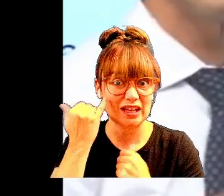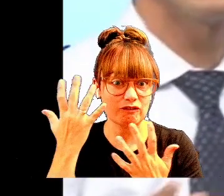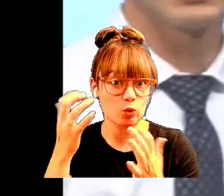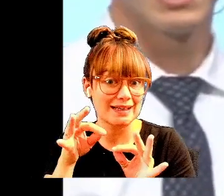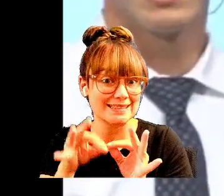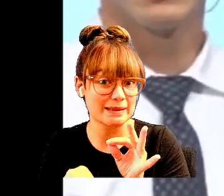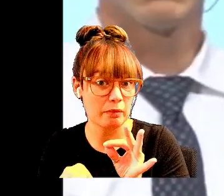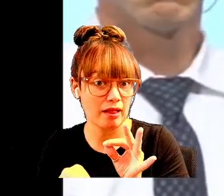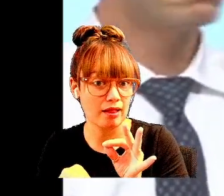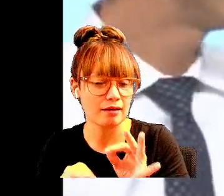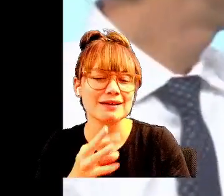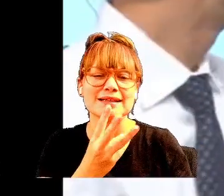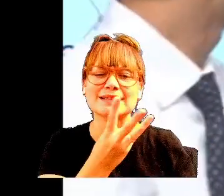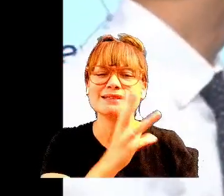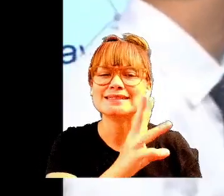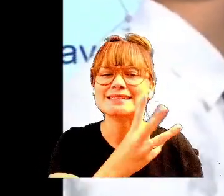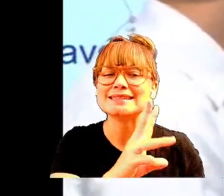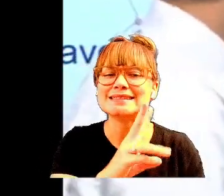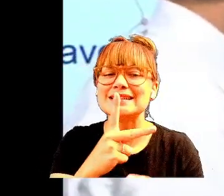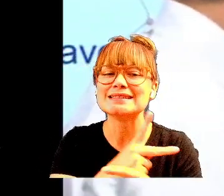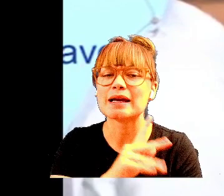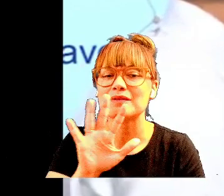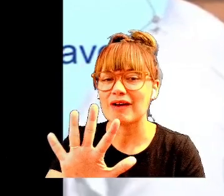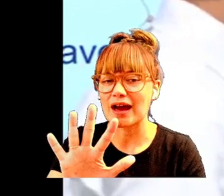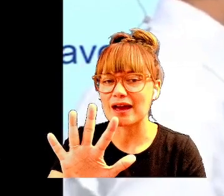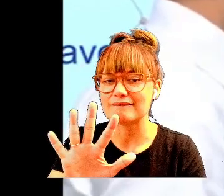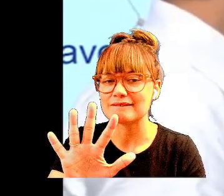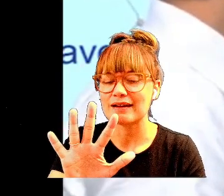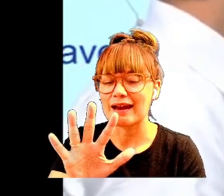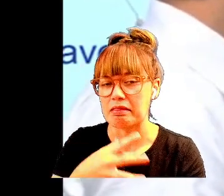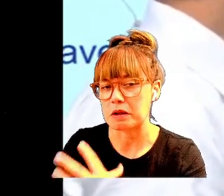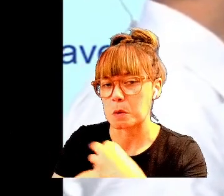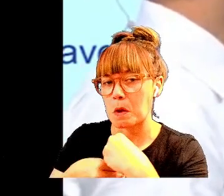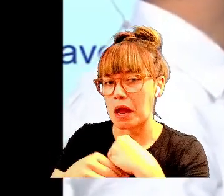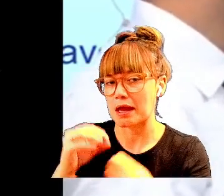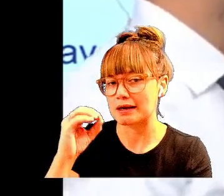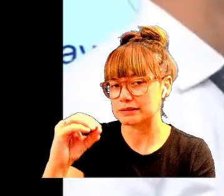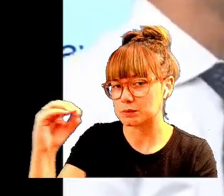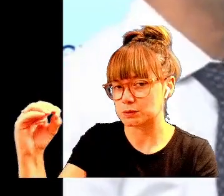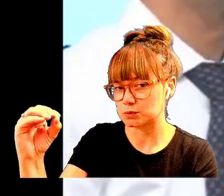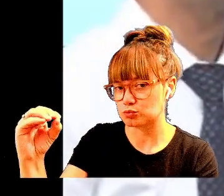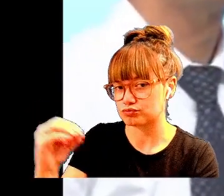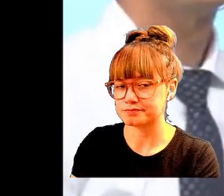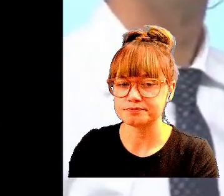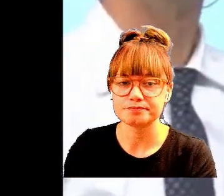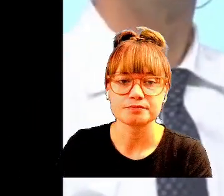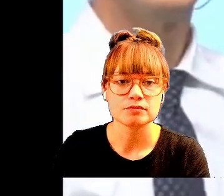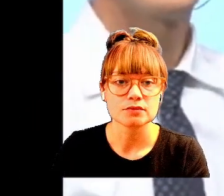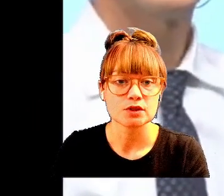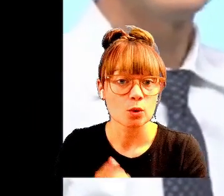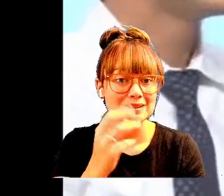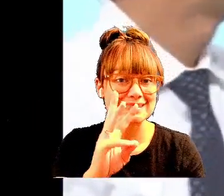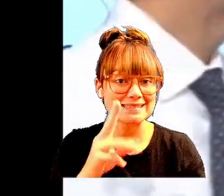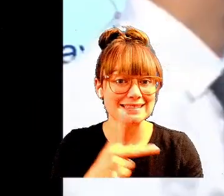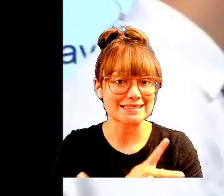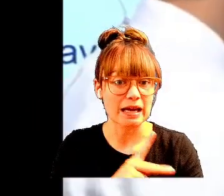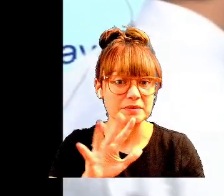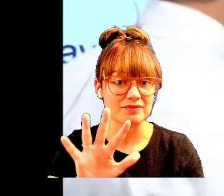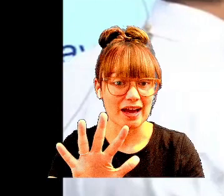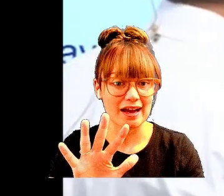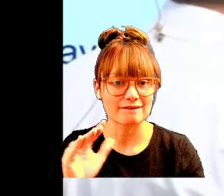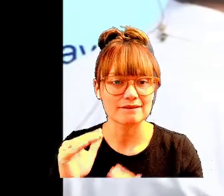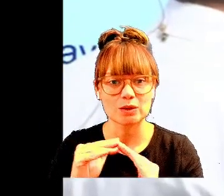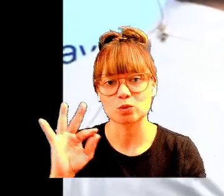the 2 zeros at the end. That'd be easier. So 16 times 5 is 90.